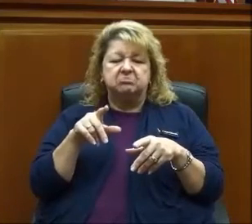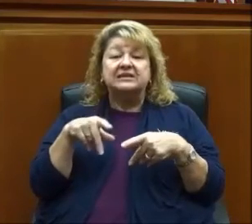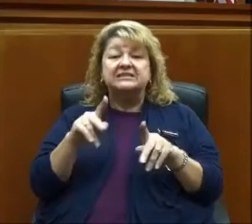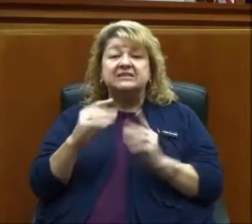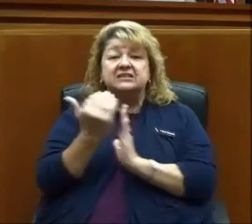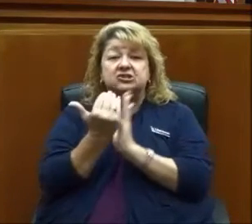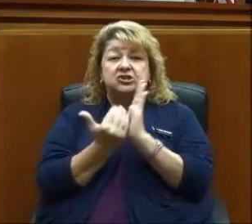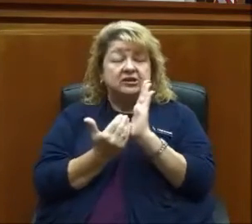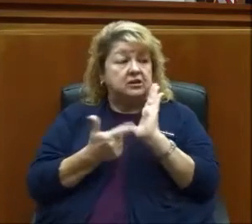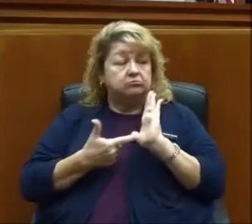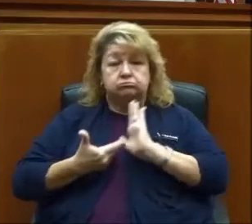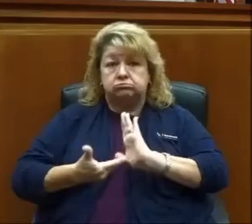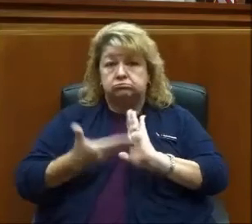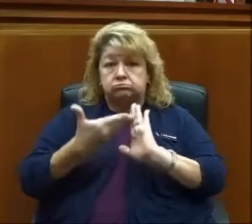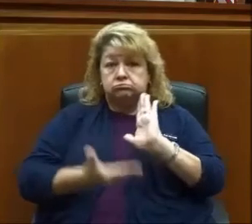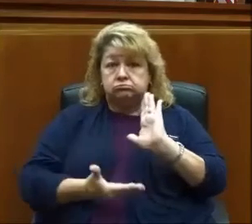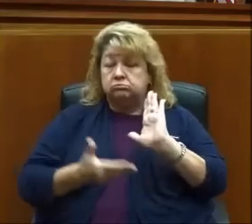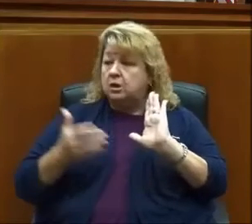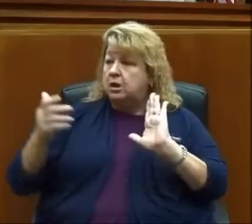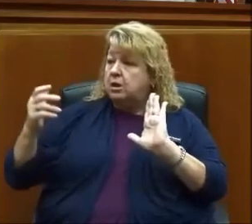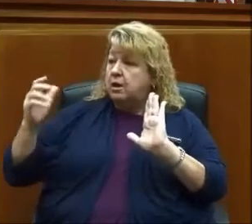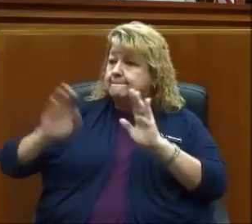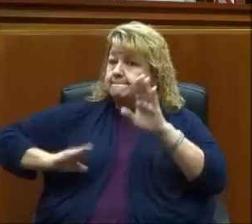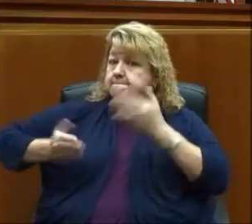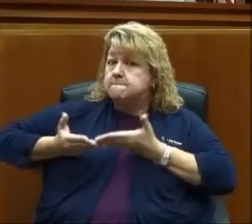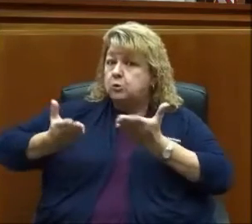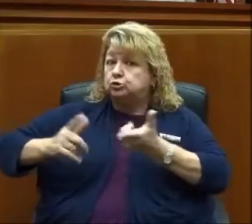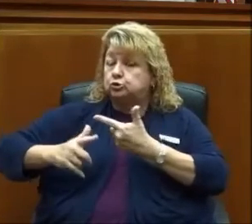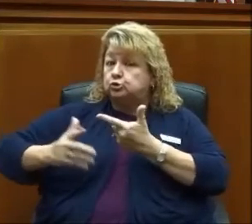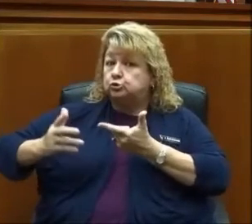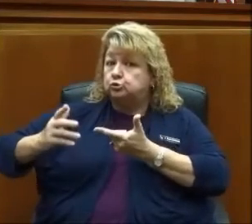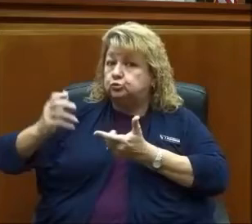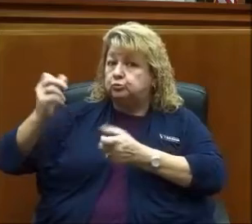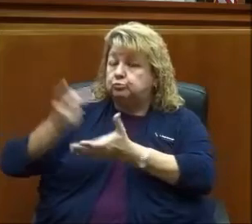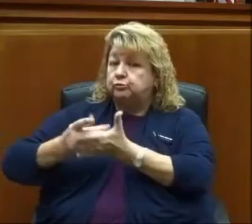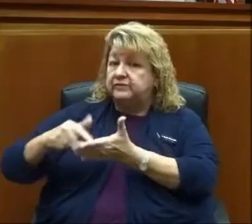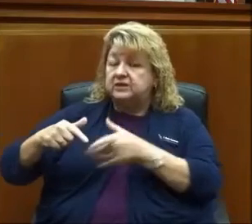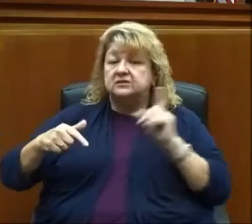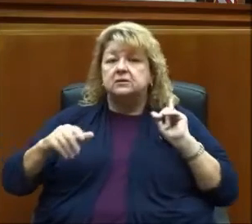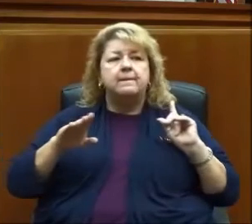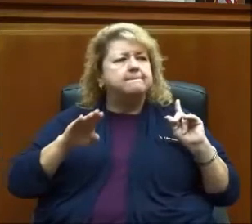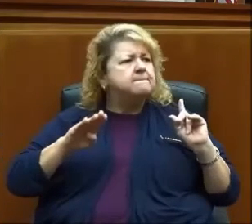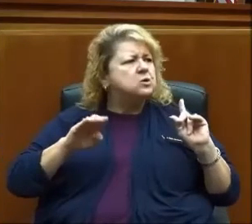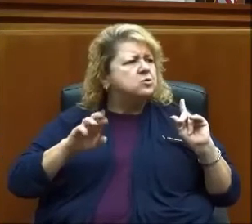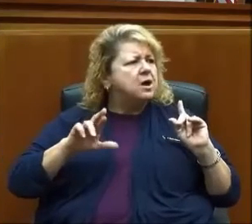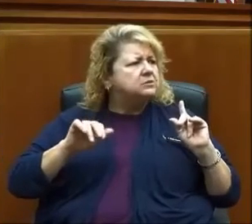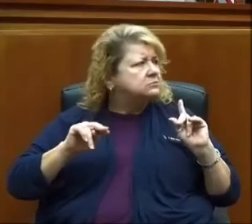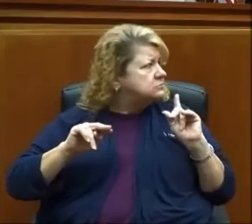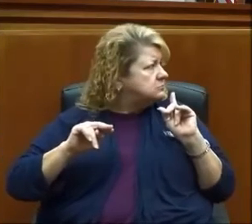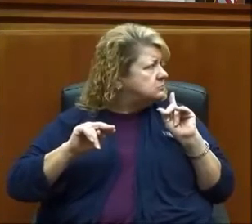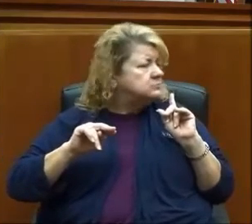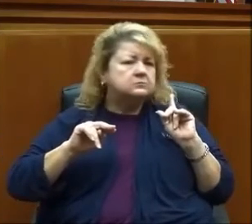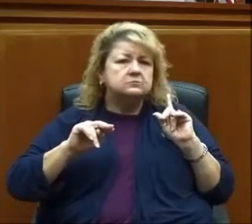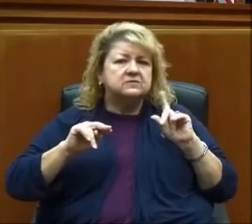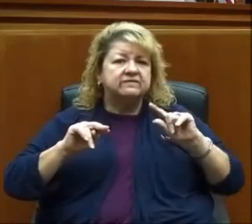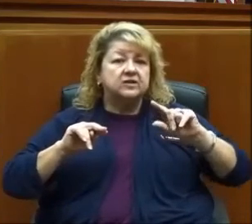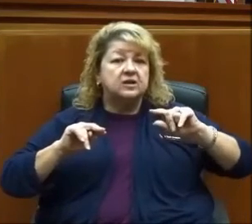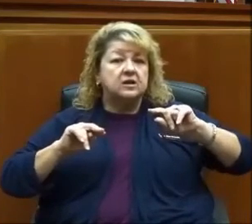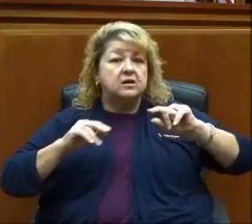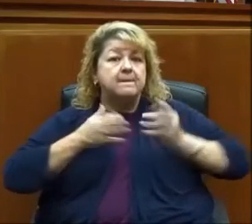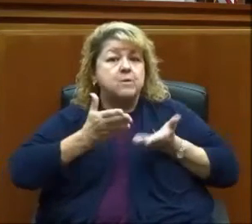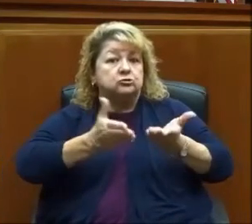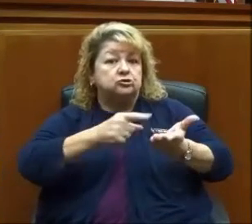Okay, can we get a motion to approve the consent agenda? Mr. Rock, can we get a second? Get a second.